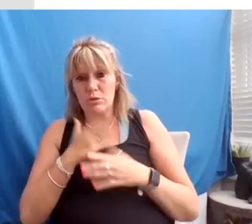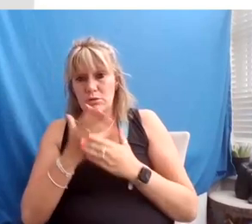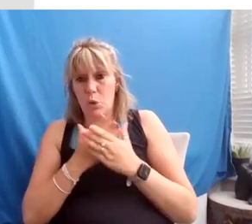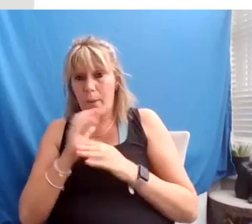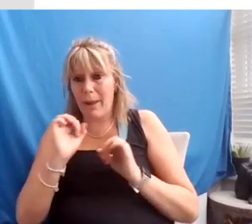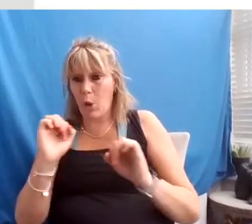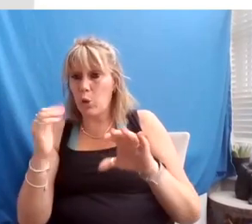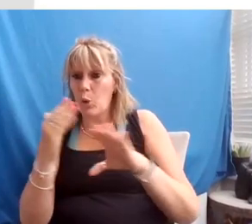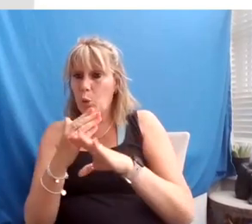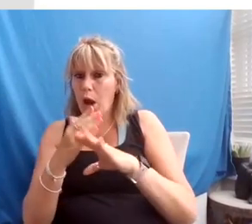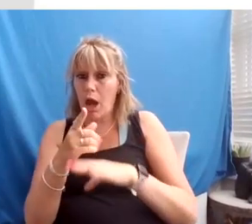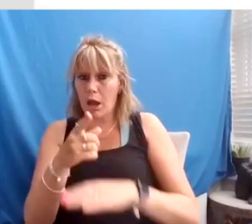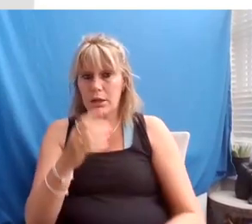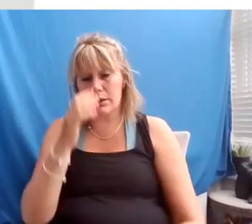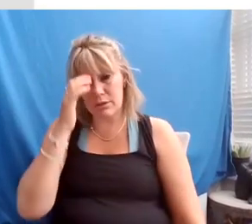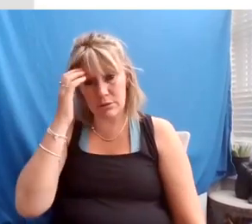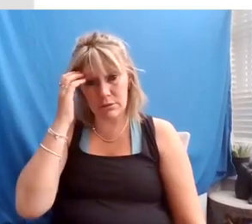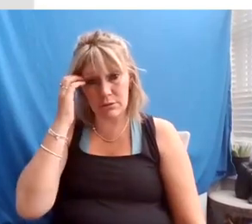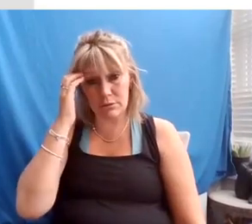work?